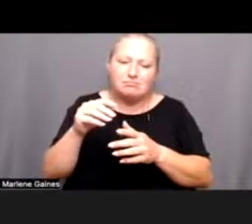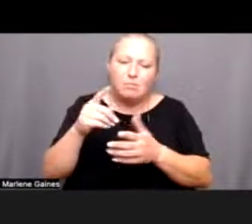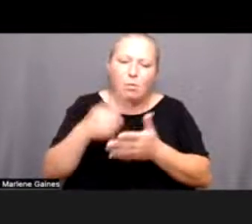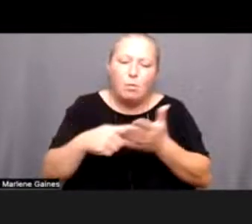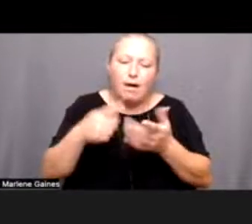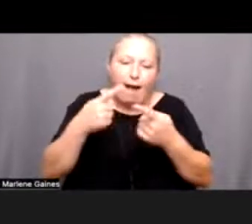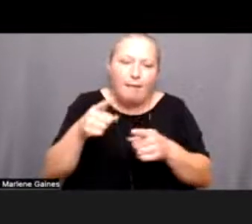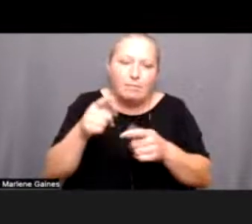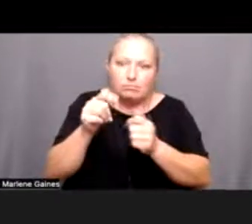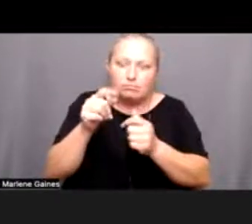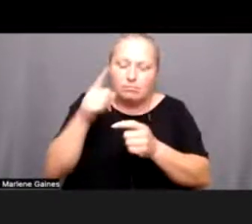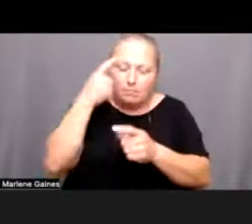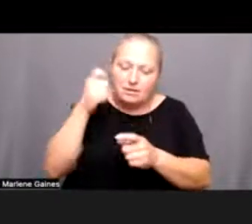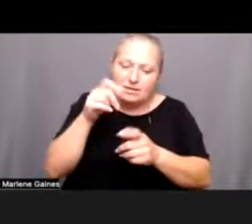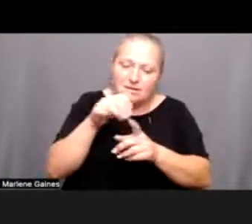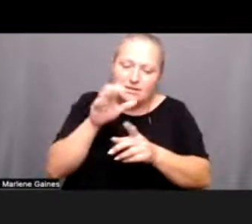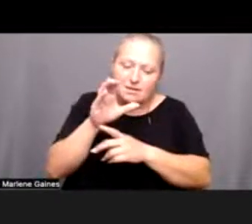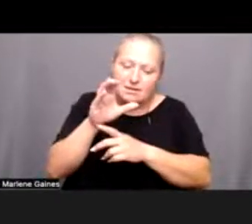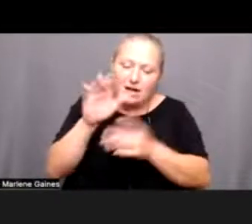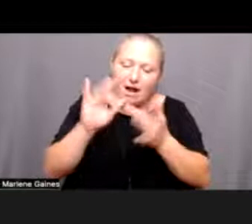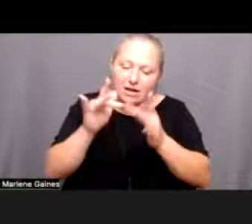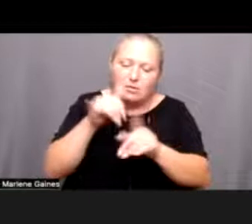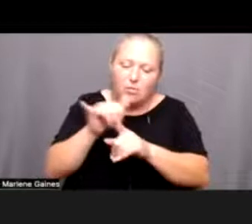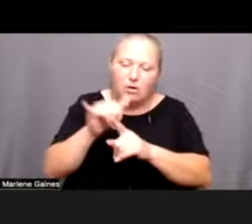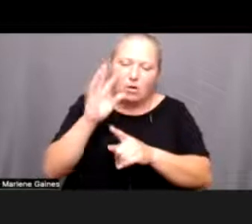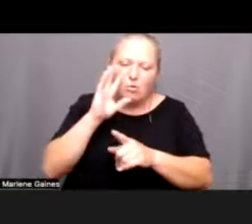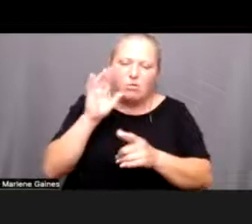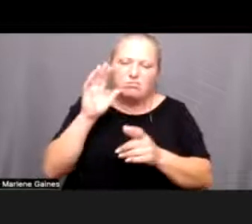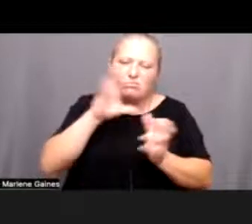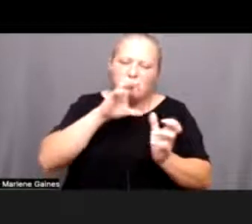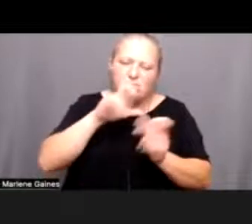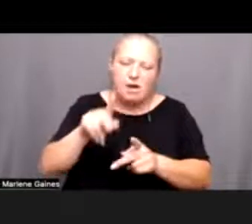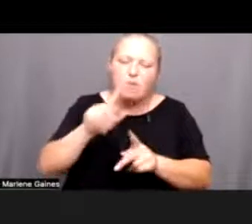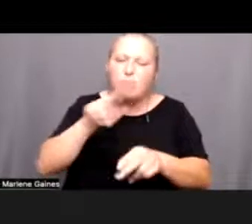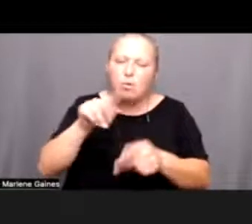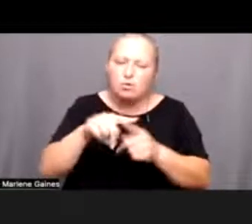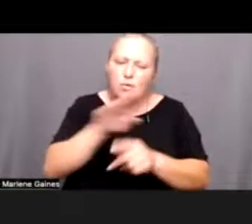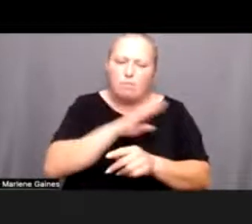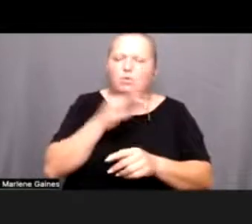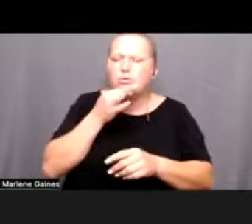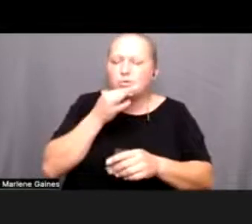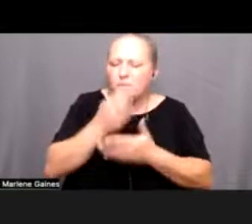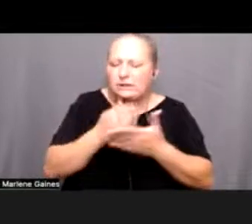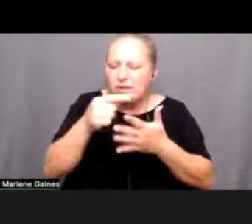coming back to, we'll be starting to come back to the board probably soon, I think, some of